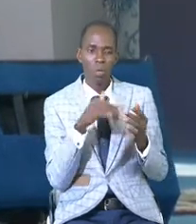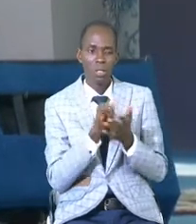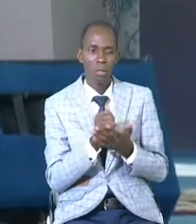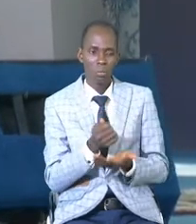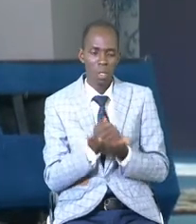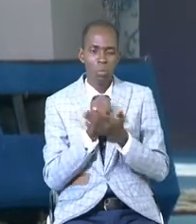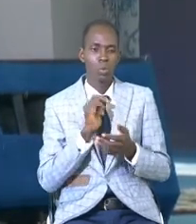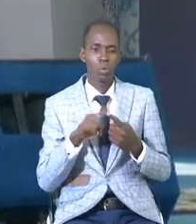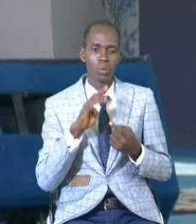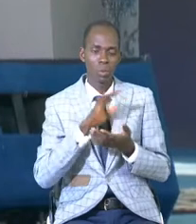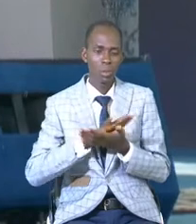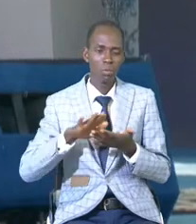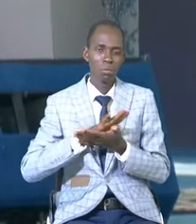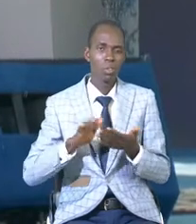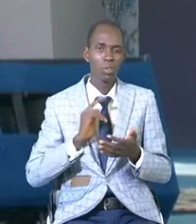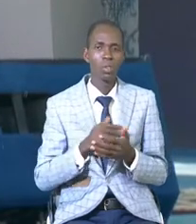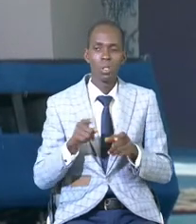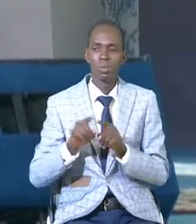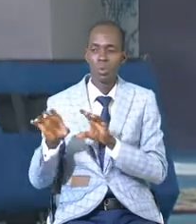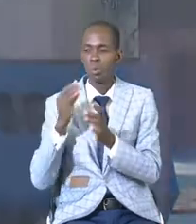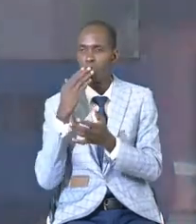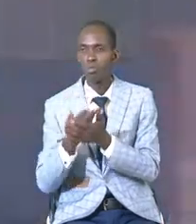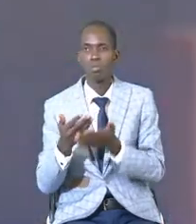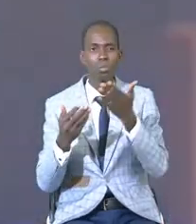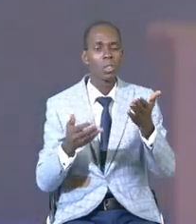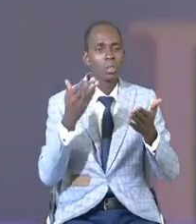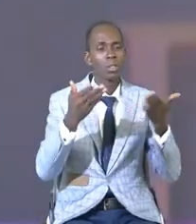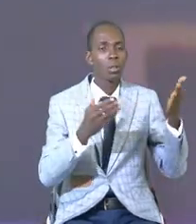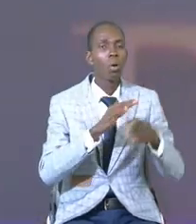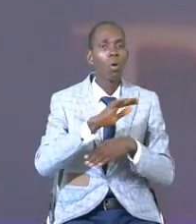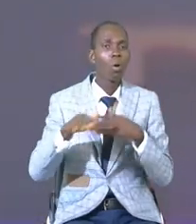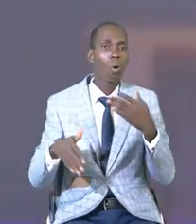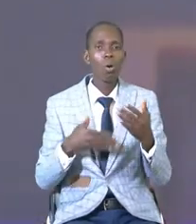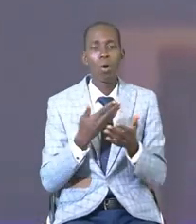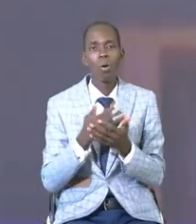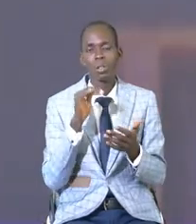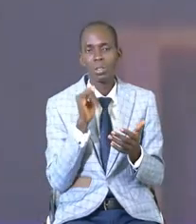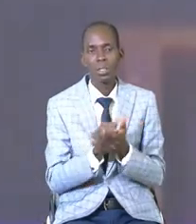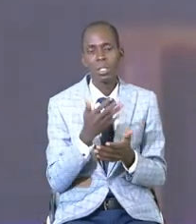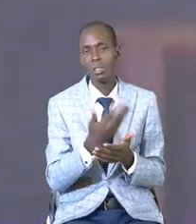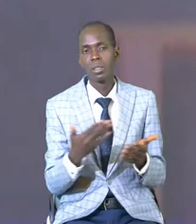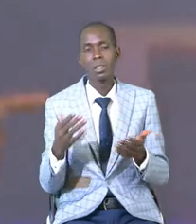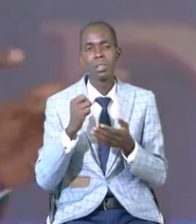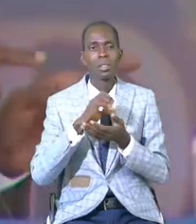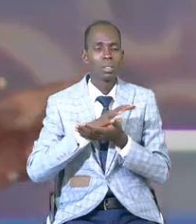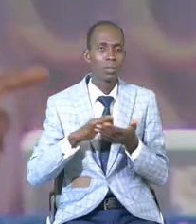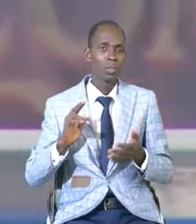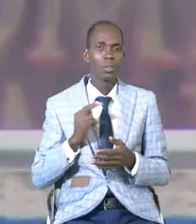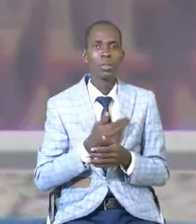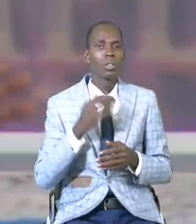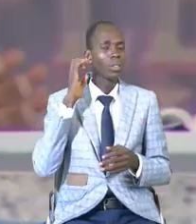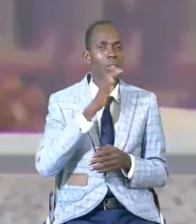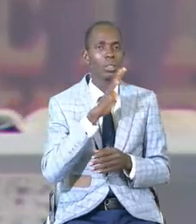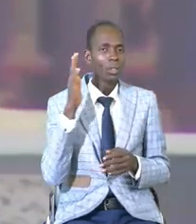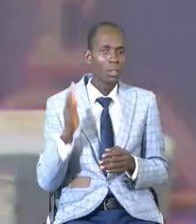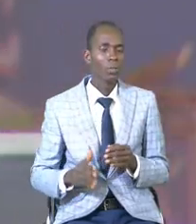good here and do good here, all that gradual, slow sanctification, it never ends, it's never